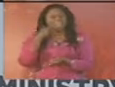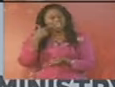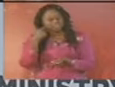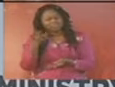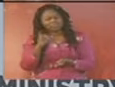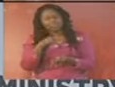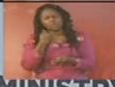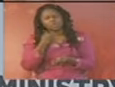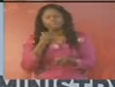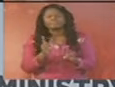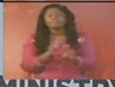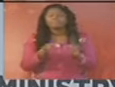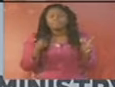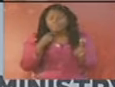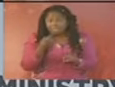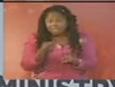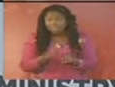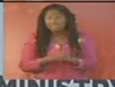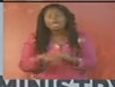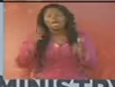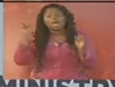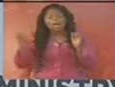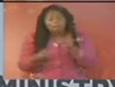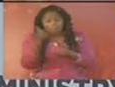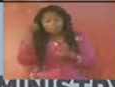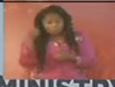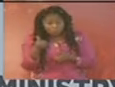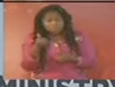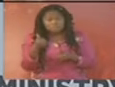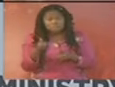most immunization programs is to develop... That was not the question.